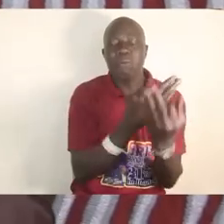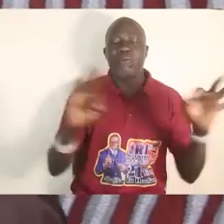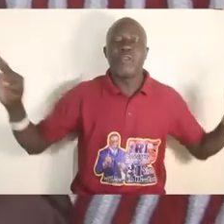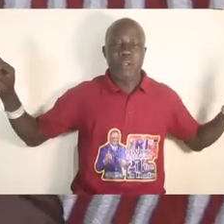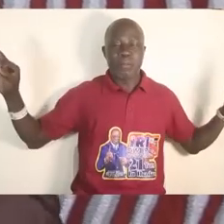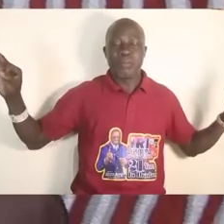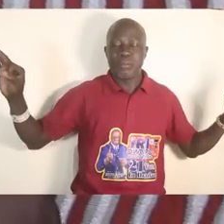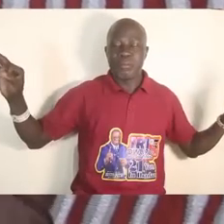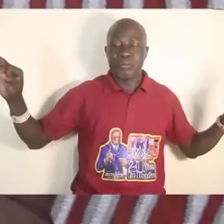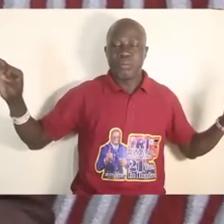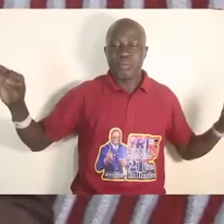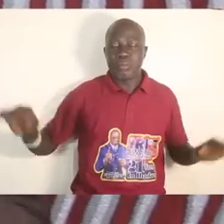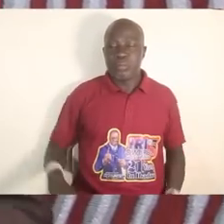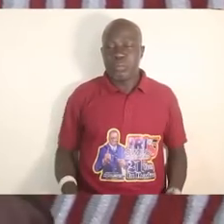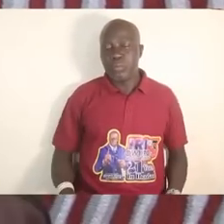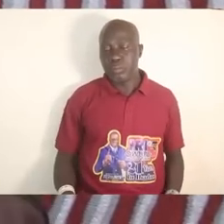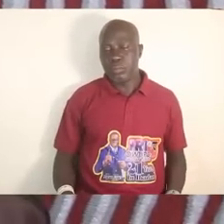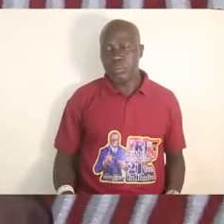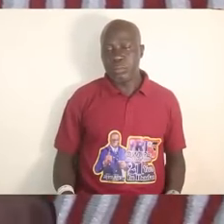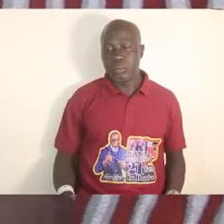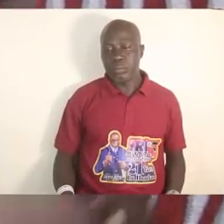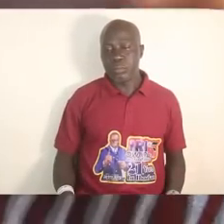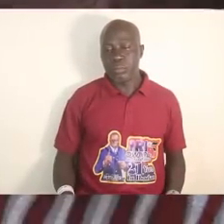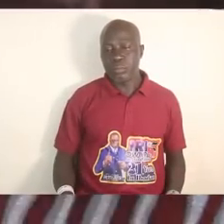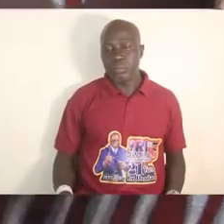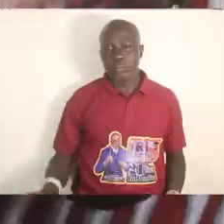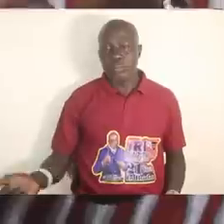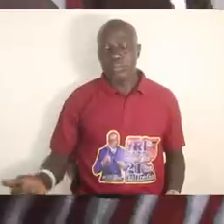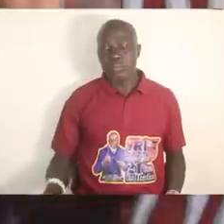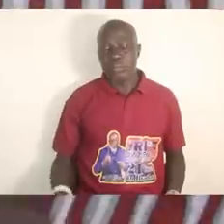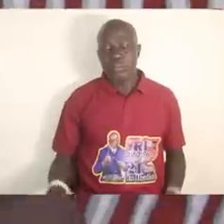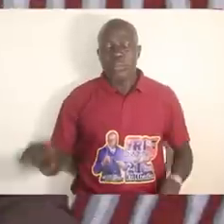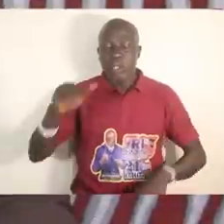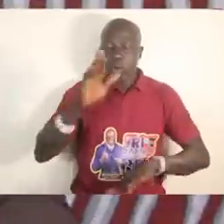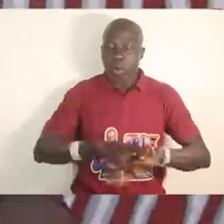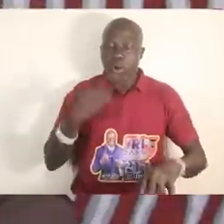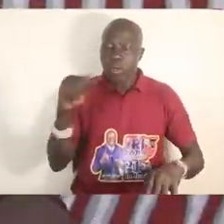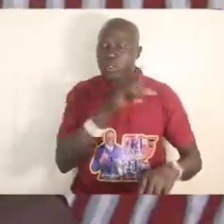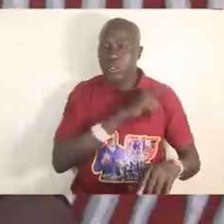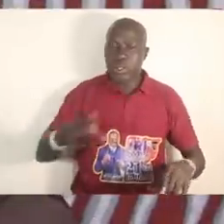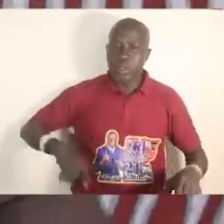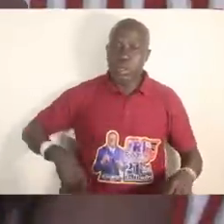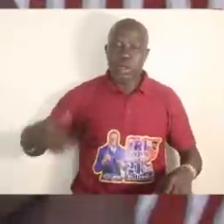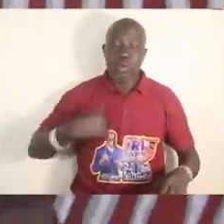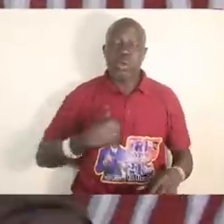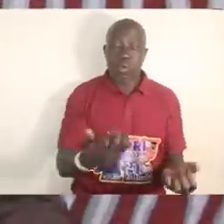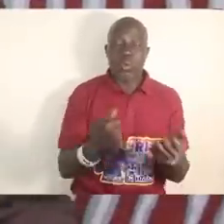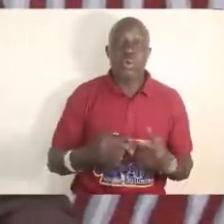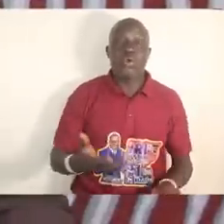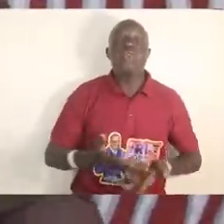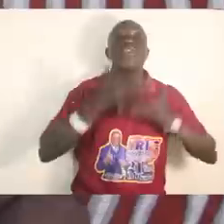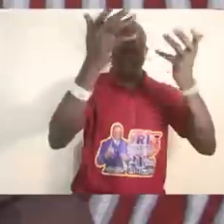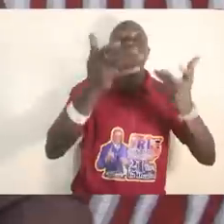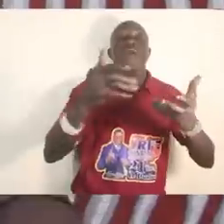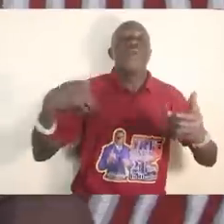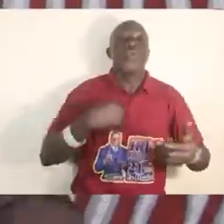are delivered. Yes, kábẹ́lì. Nígbà náà ni wọ́n kíjọ pé Olúwa. Wọ́n kí ìyẹn la fẹ́ ṣe lẹ́lẹ̀. They found the Lord. That one wants to be. A fẹ́ kí gbé ni. You want to cry unto